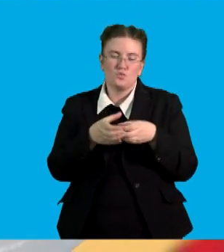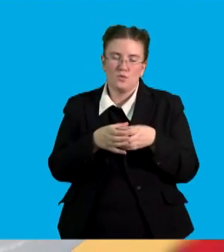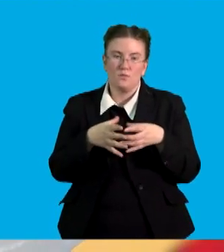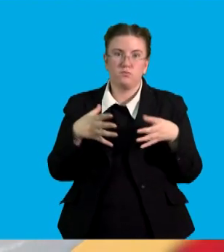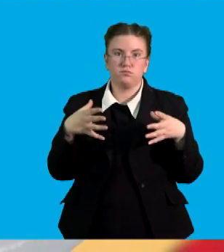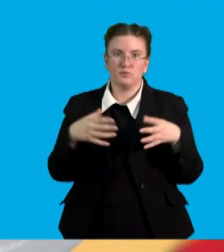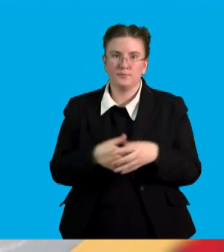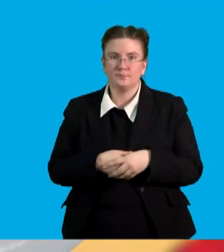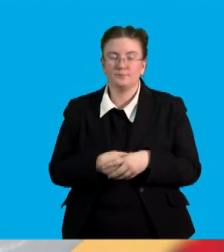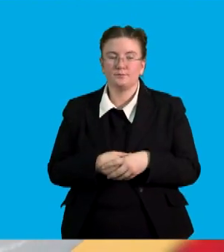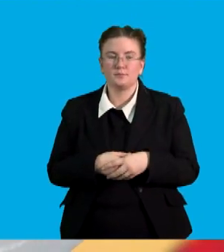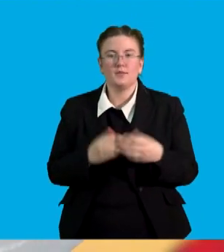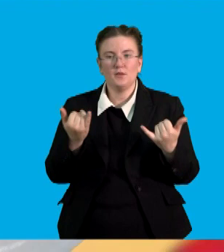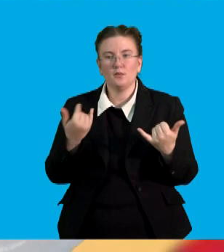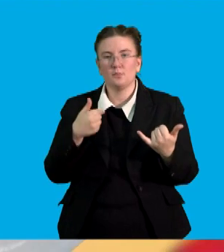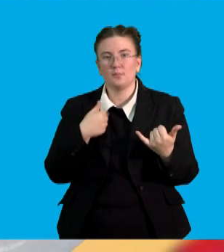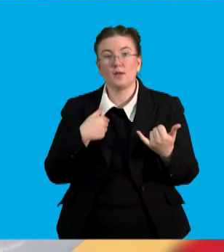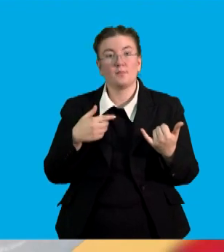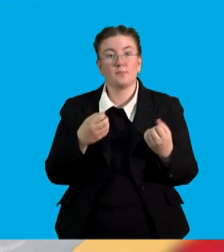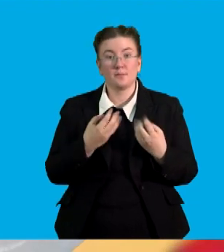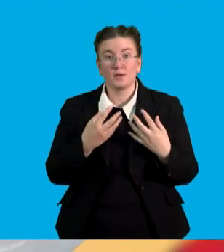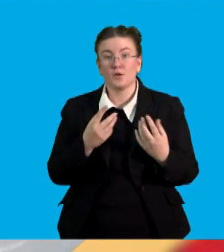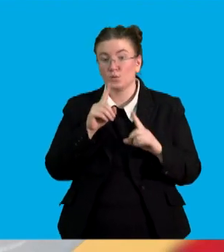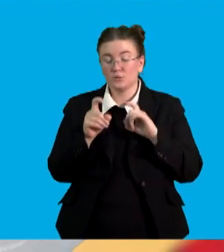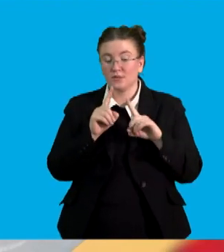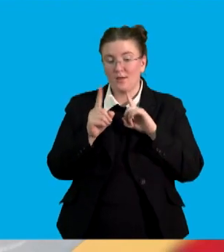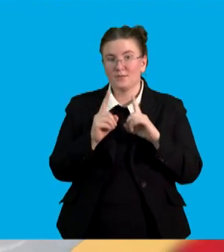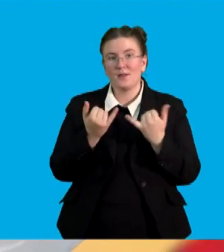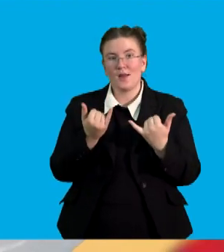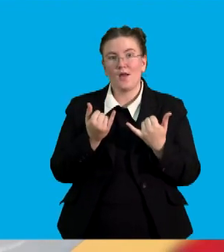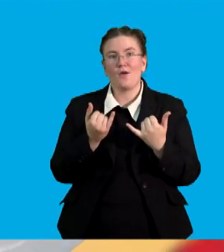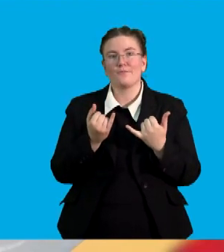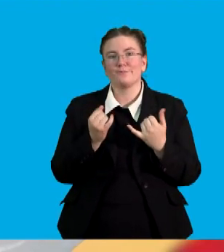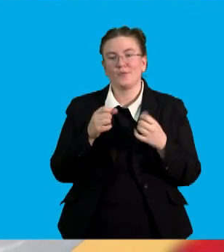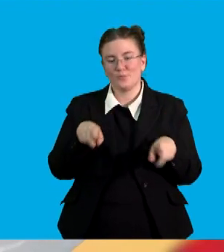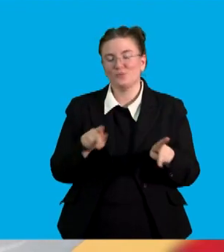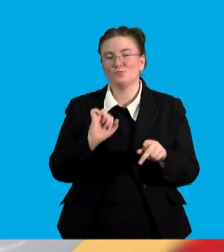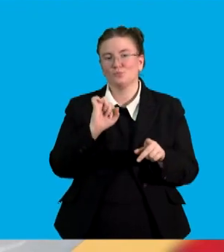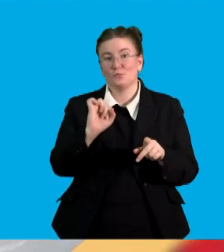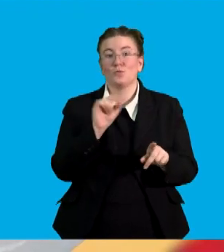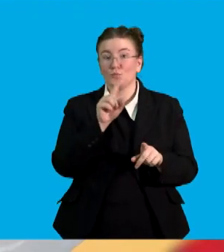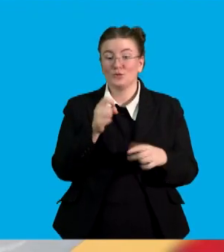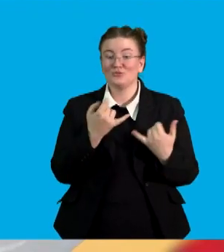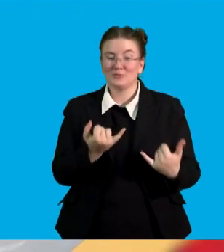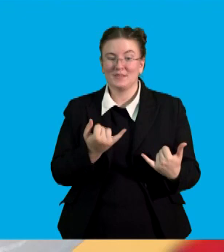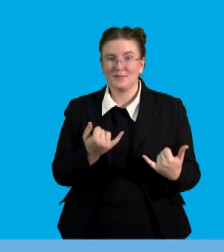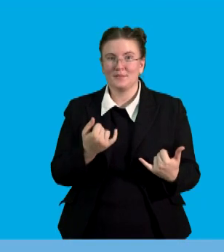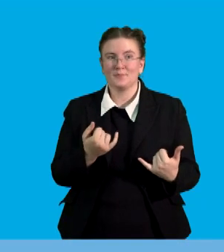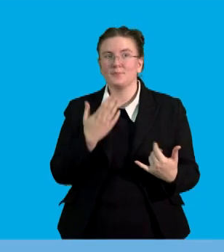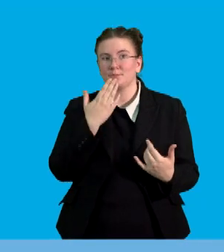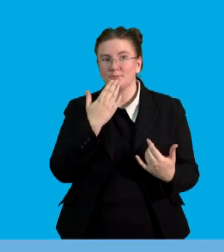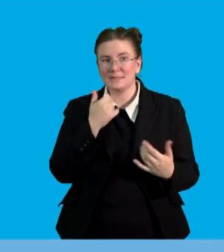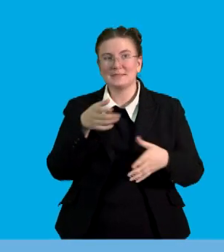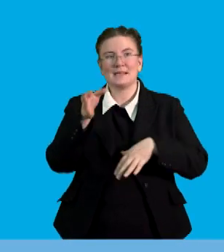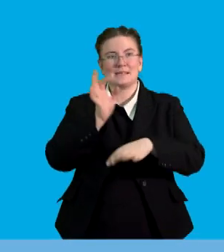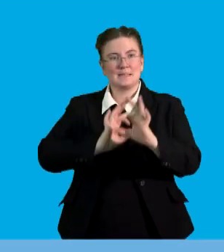substance. So now, I've answered a lot of questions. Now it's your turn to do the very same thing. My question for you today is, I want